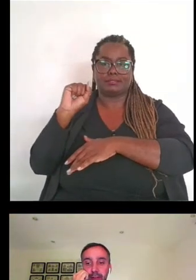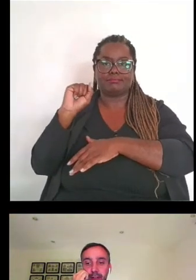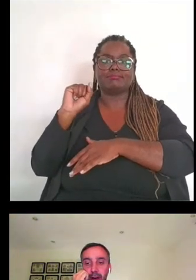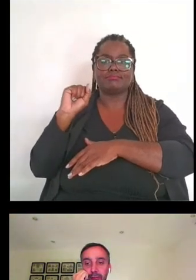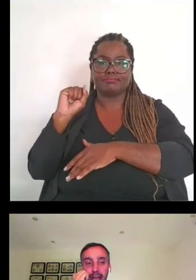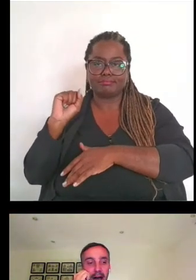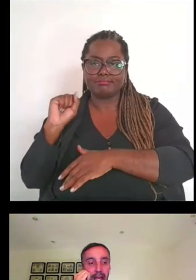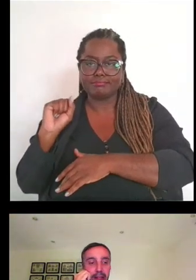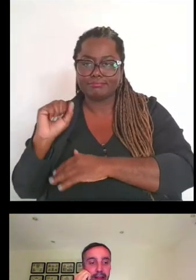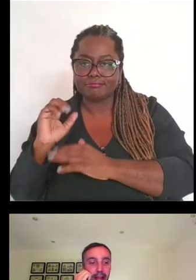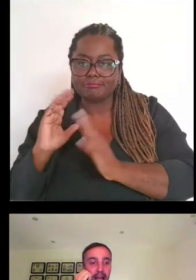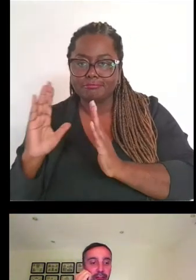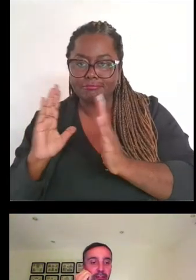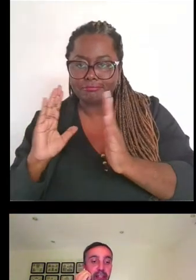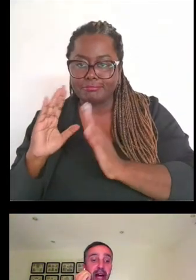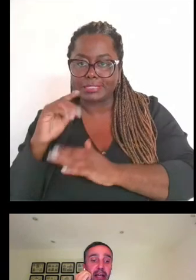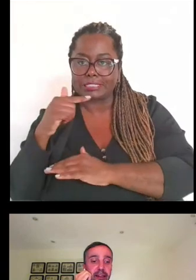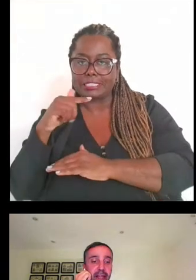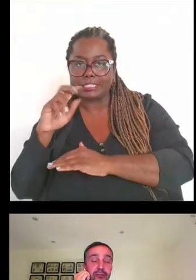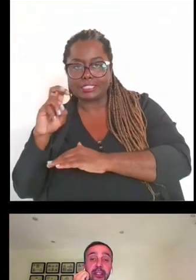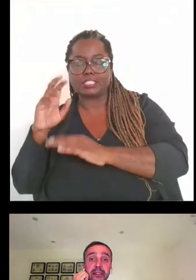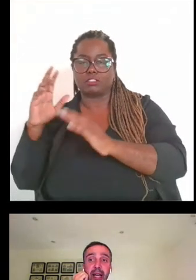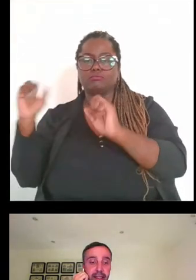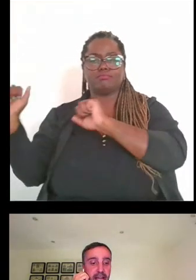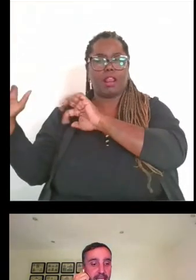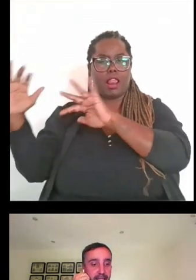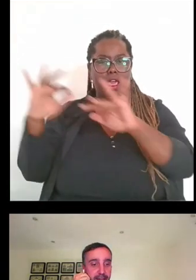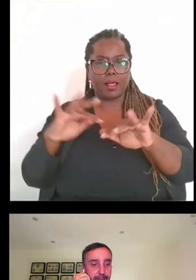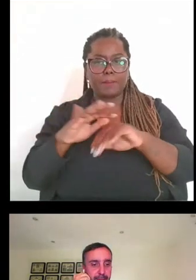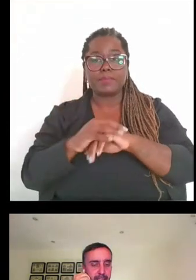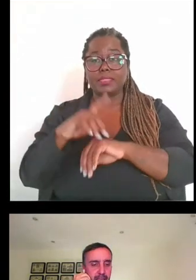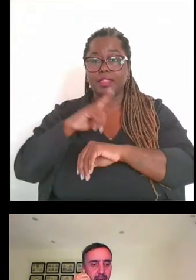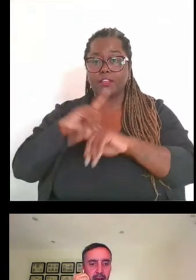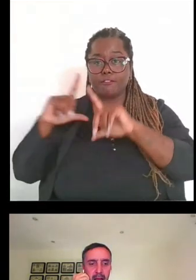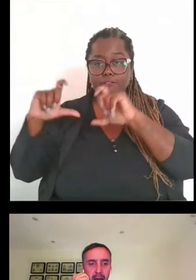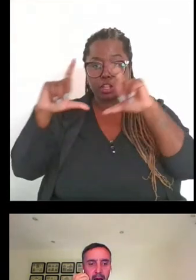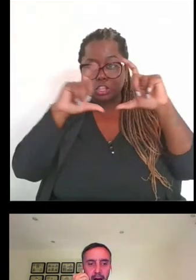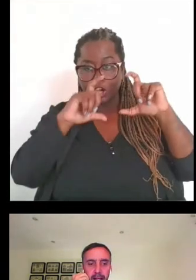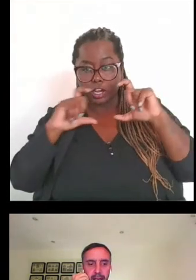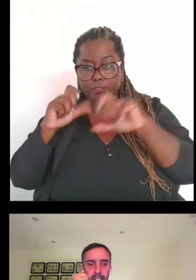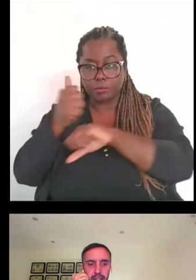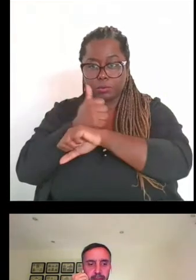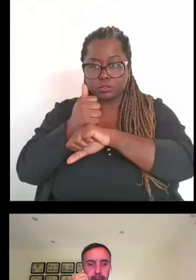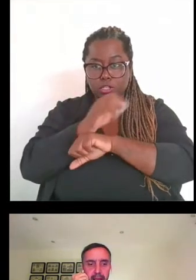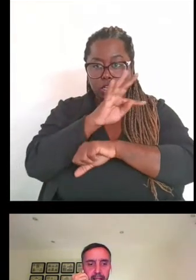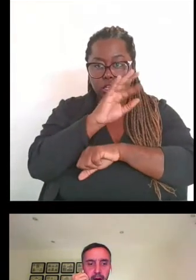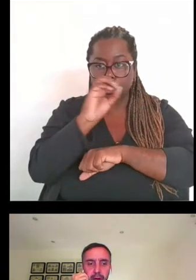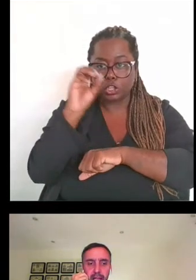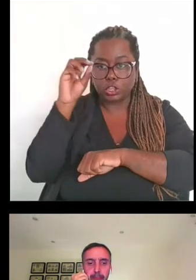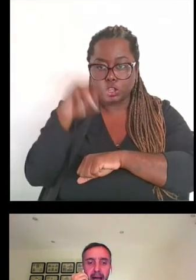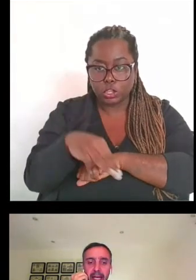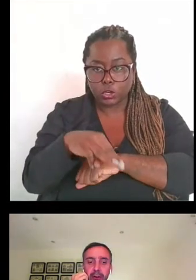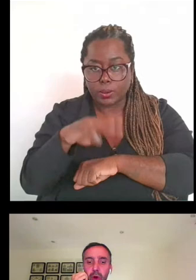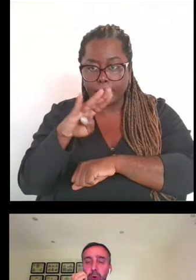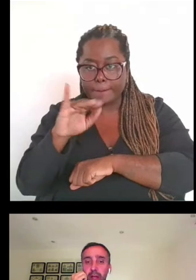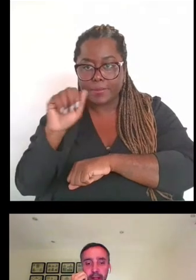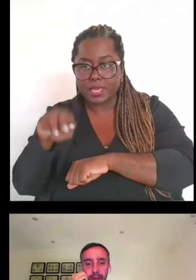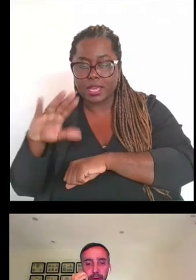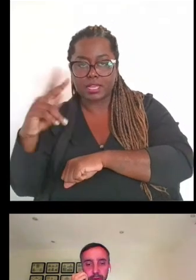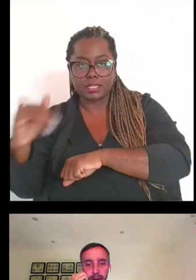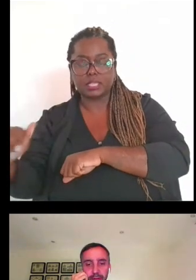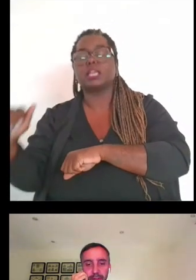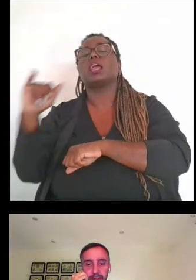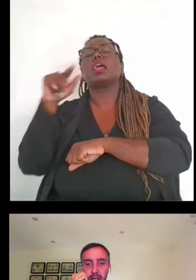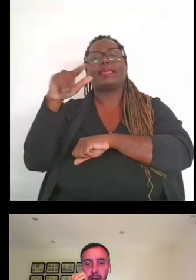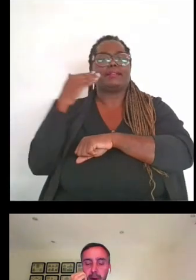biographers of the island life in the 1970s and 1980s architecture plays only a minor